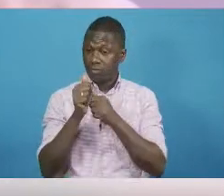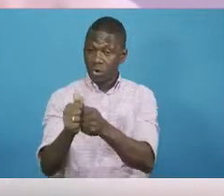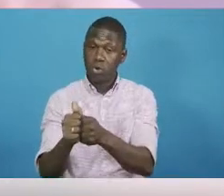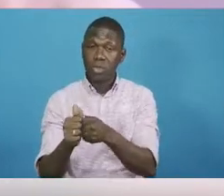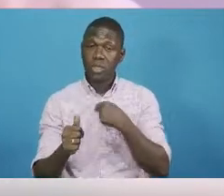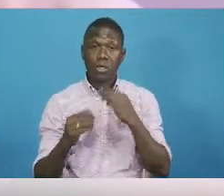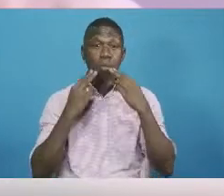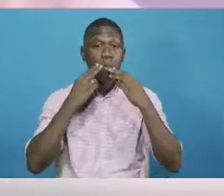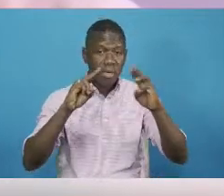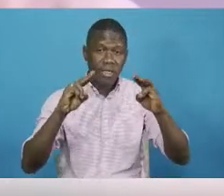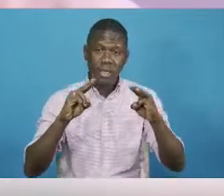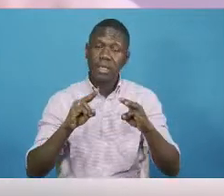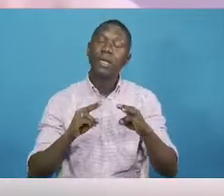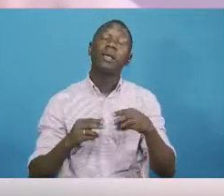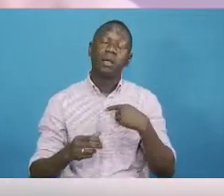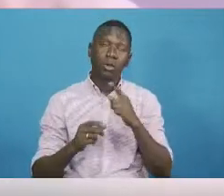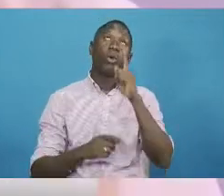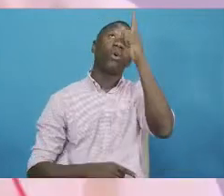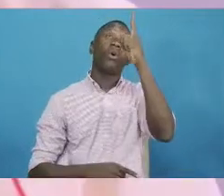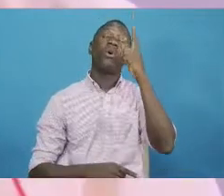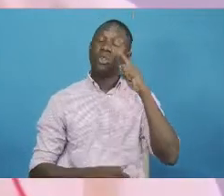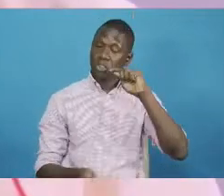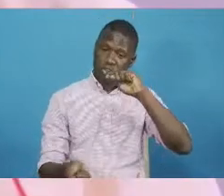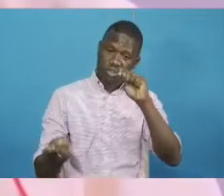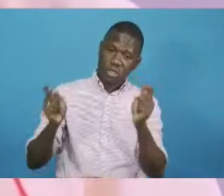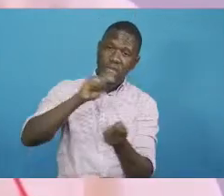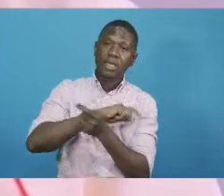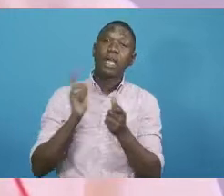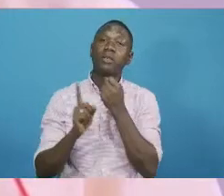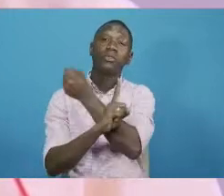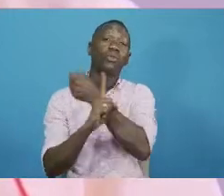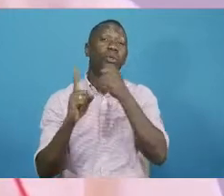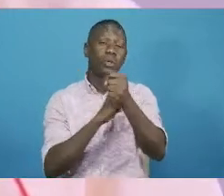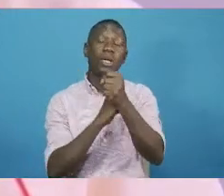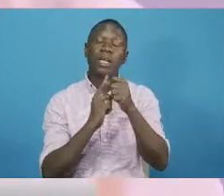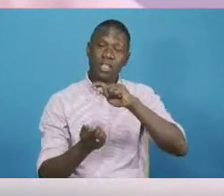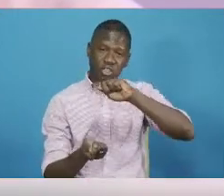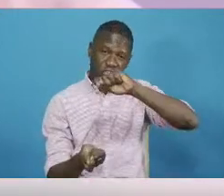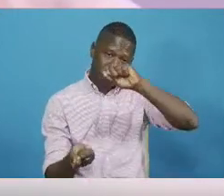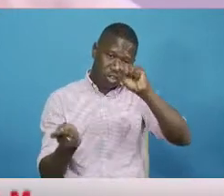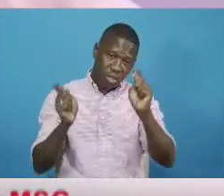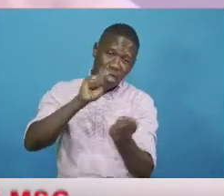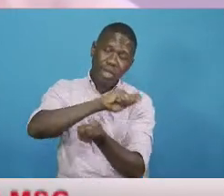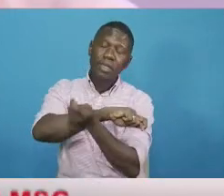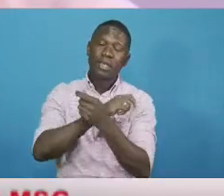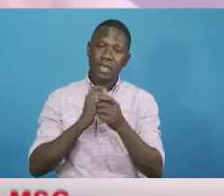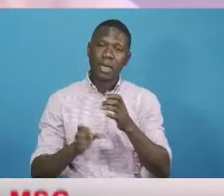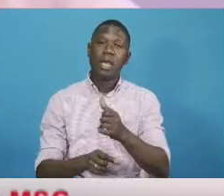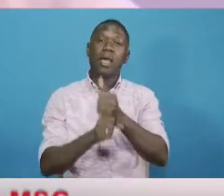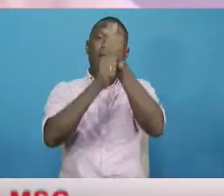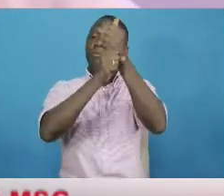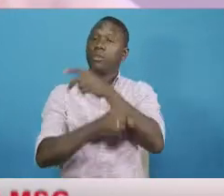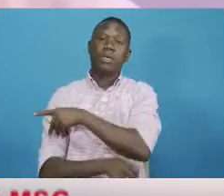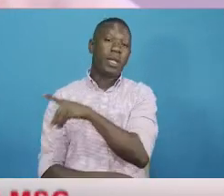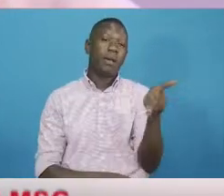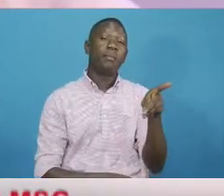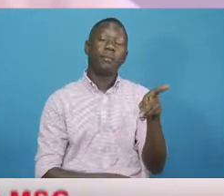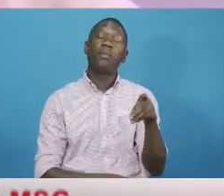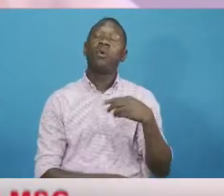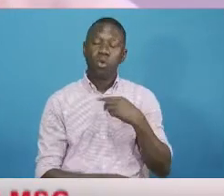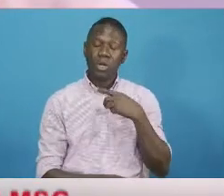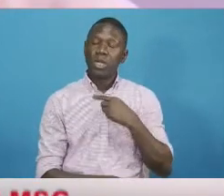demands. God reversed their situation and he transformed and exalted them. But